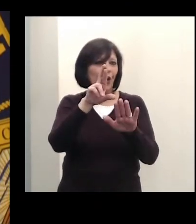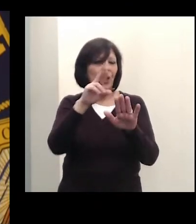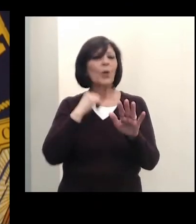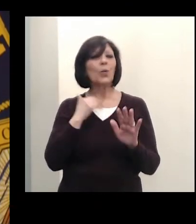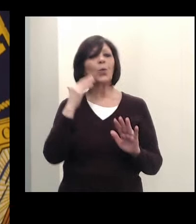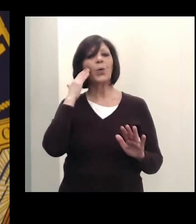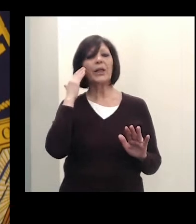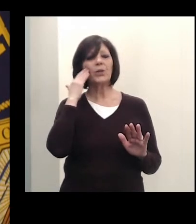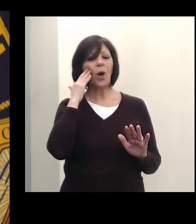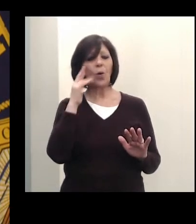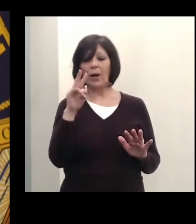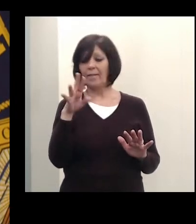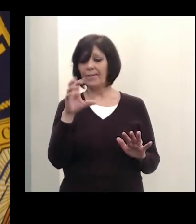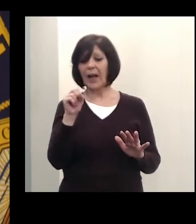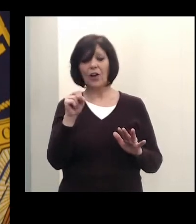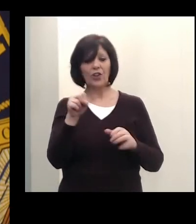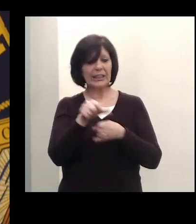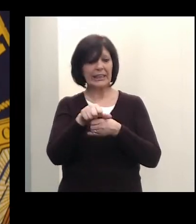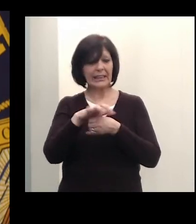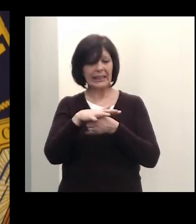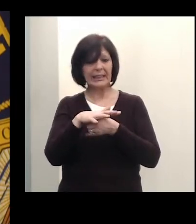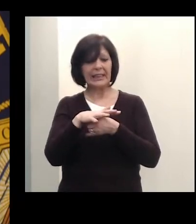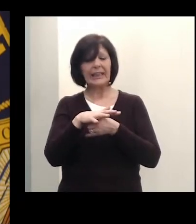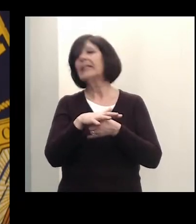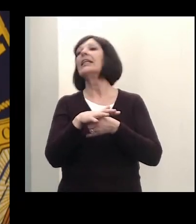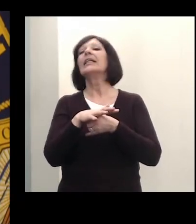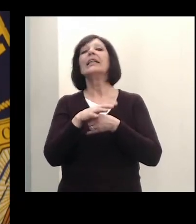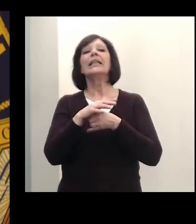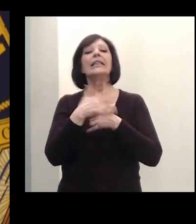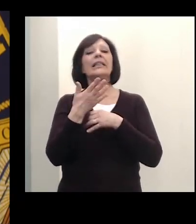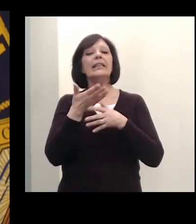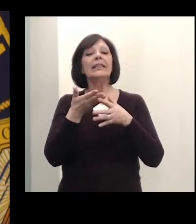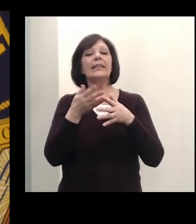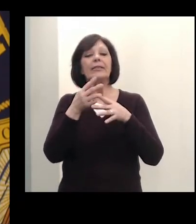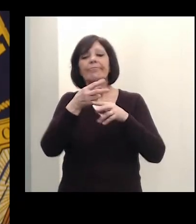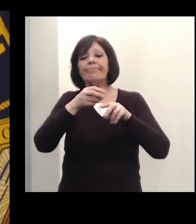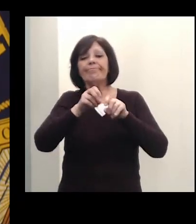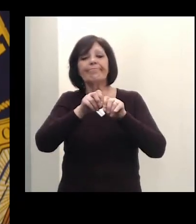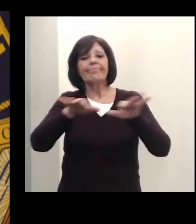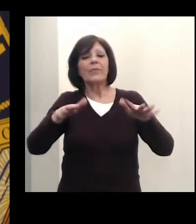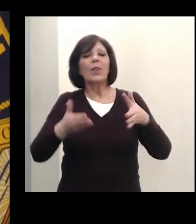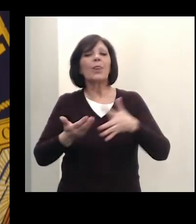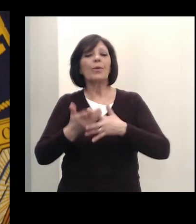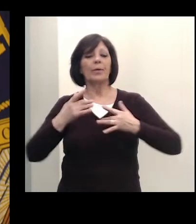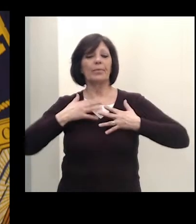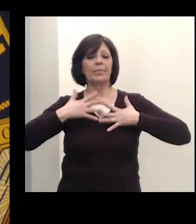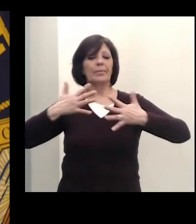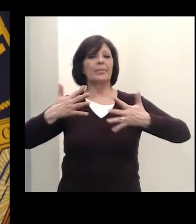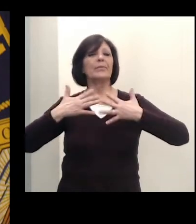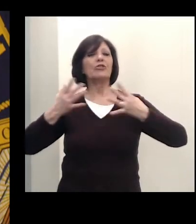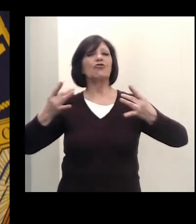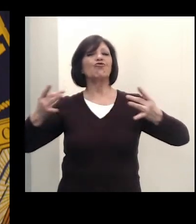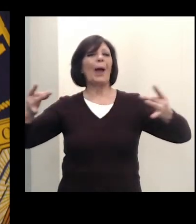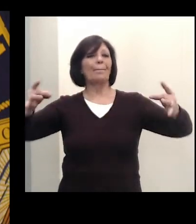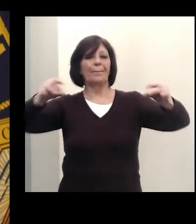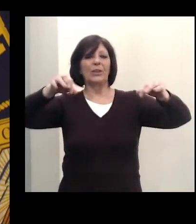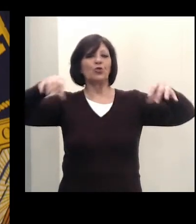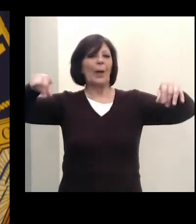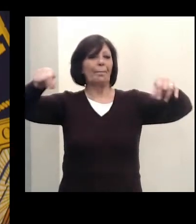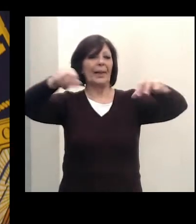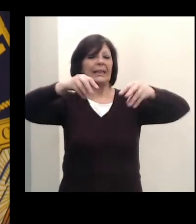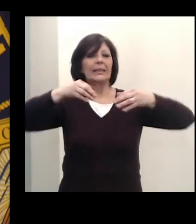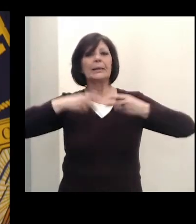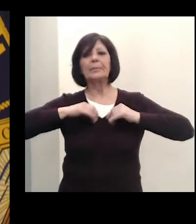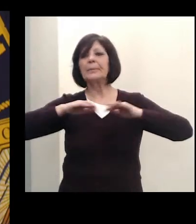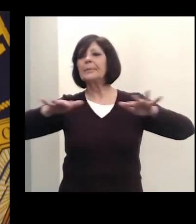the virus, the SARS-CoV-2 virus, is transmitted through you know, respiratory secretions, droplets, and anything that you